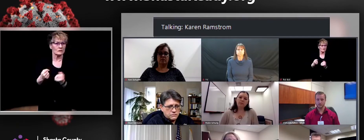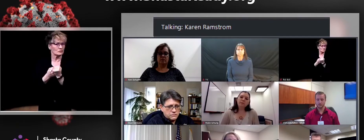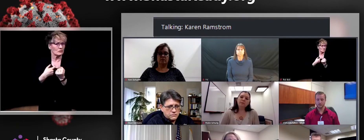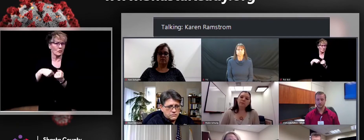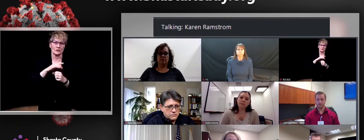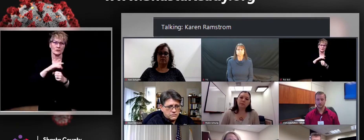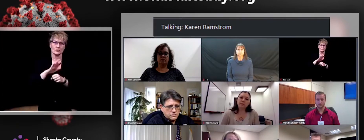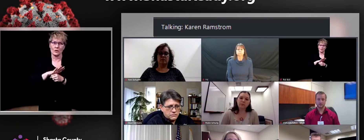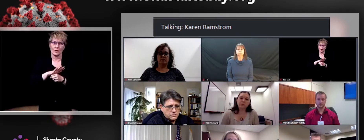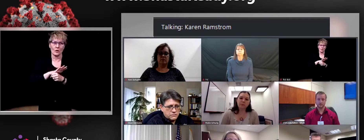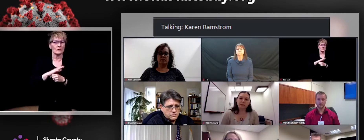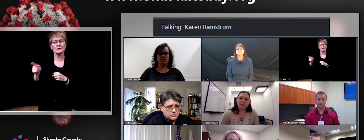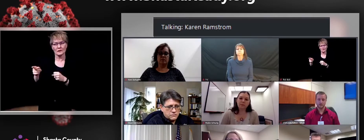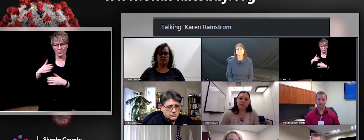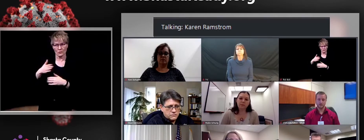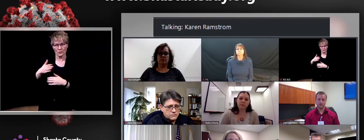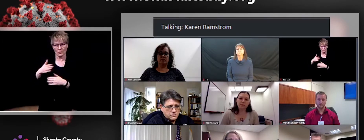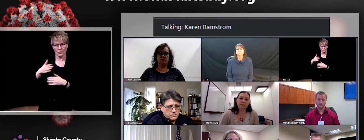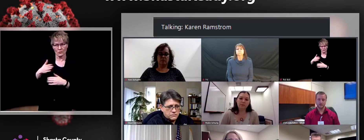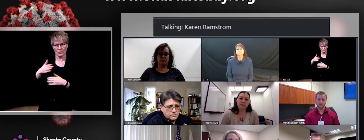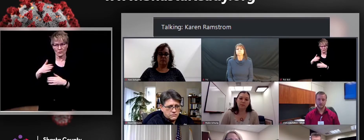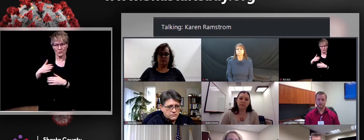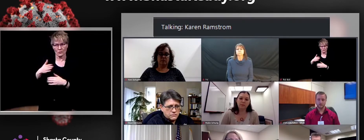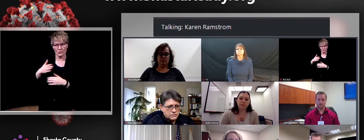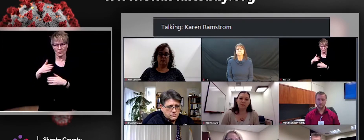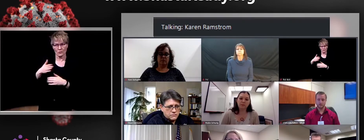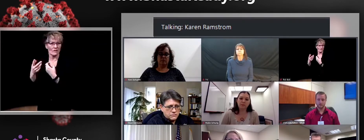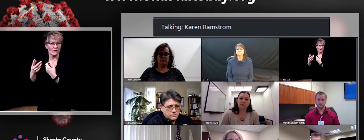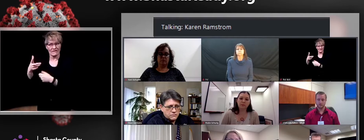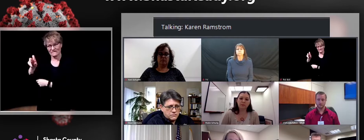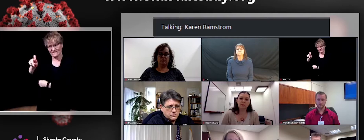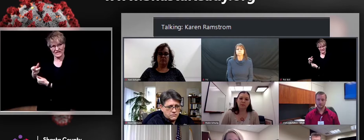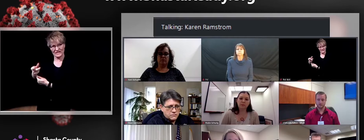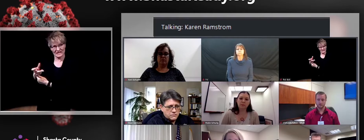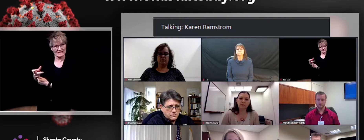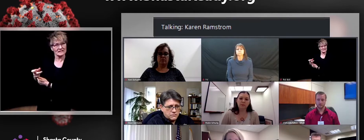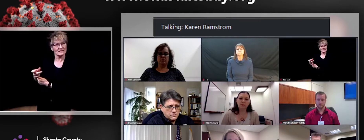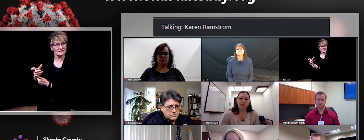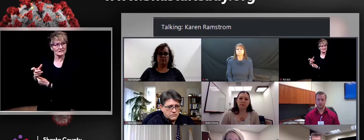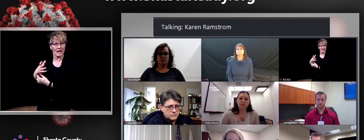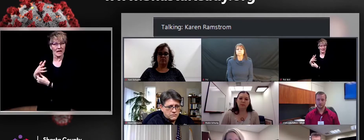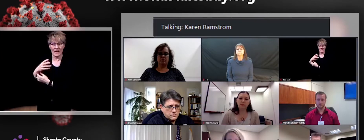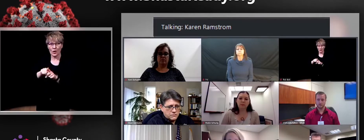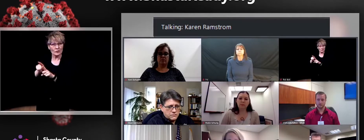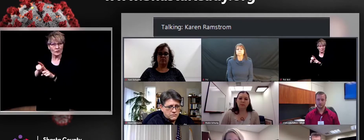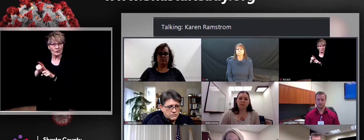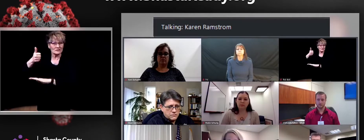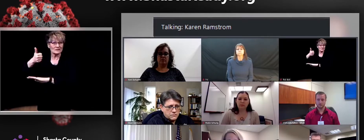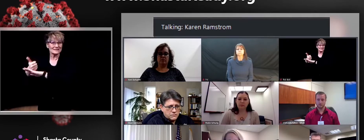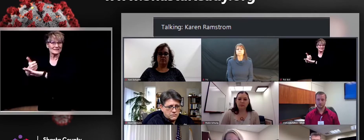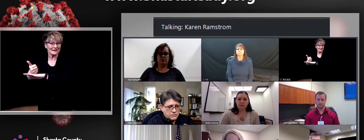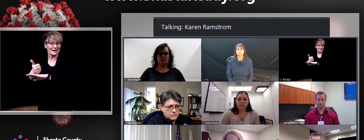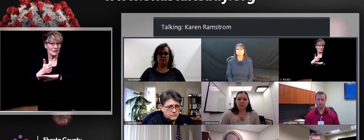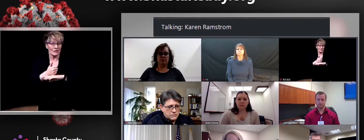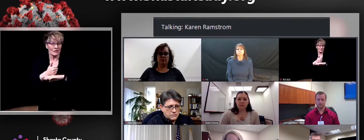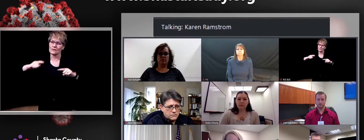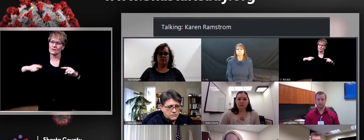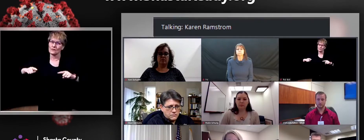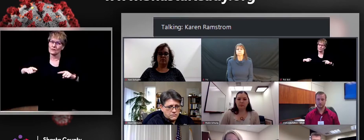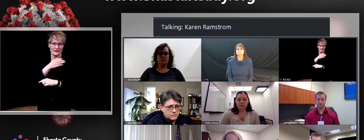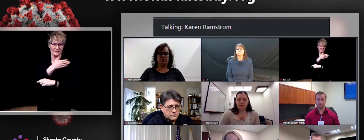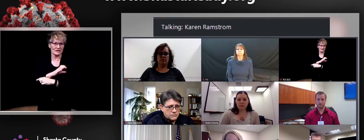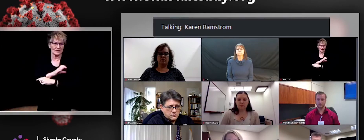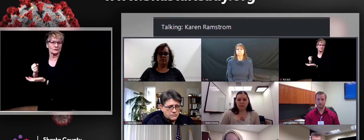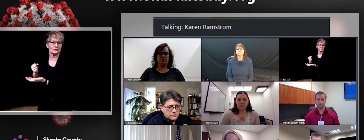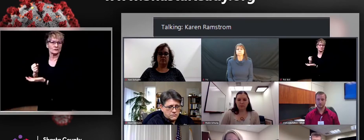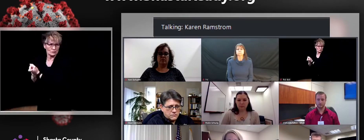response, and are also taking care of a large supply of their community clinics as well. So that's good news. In terms